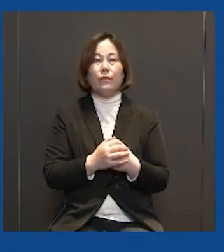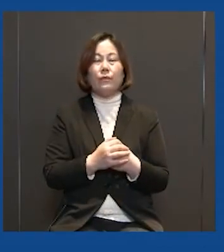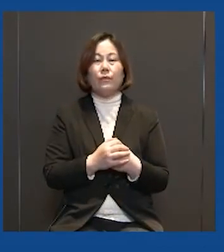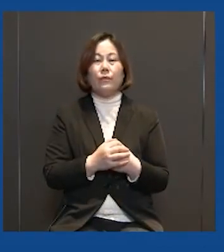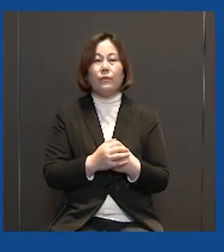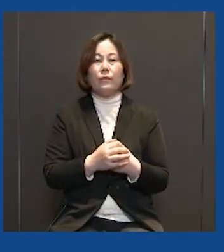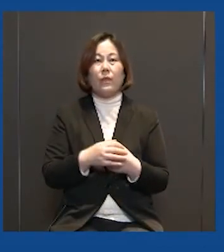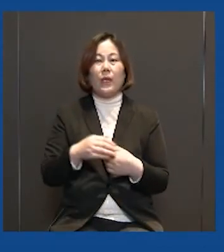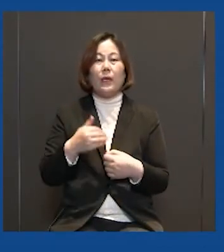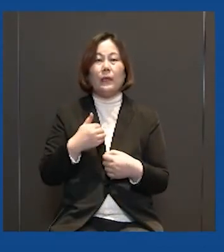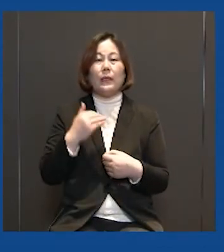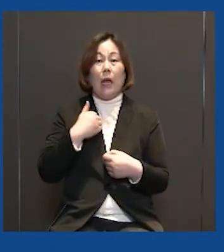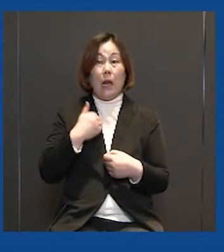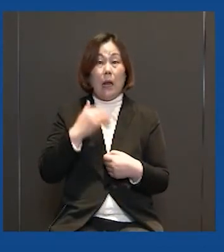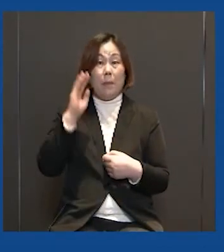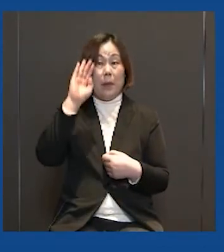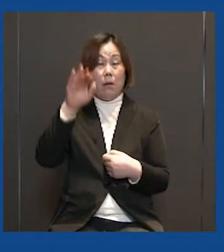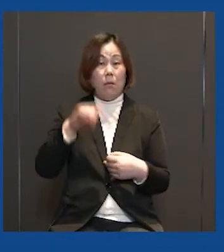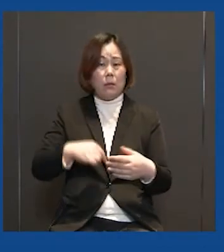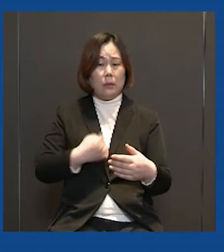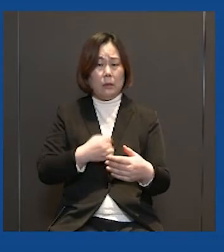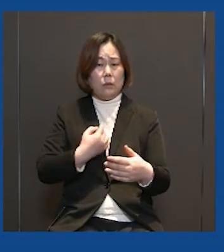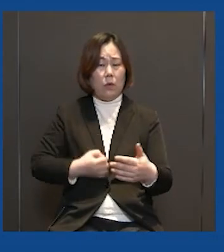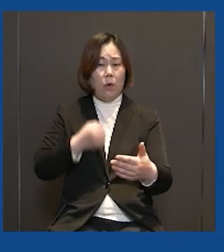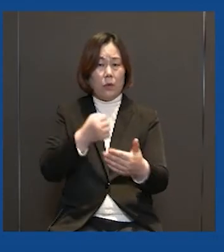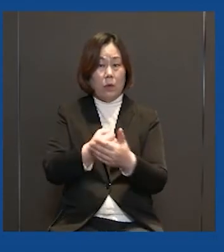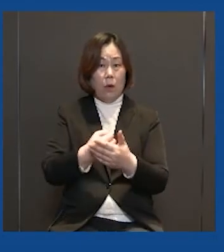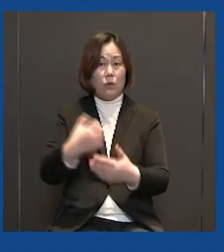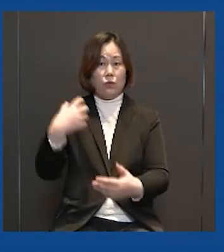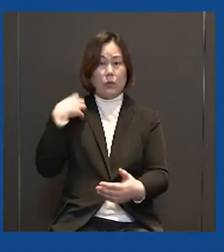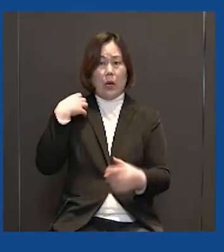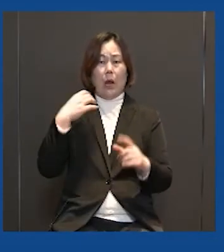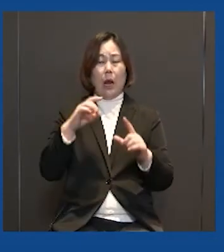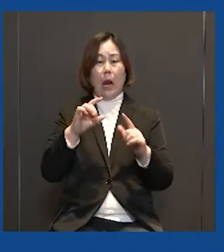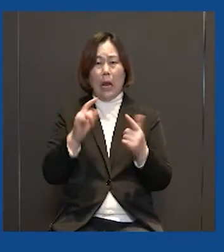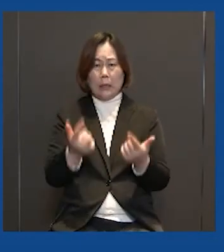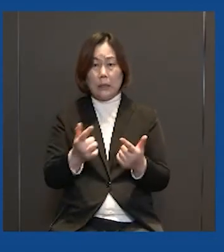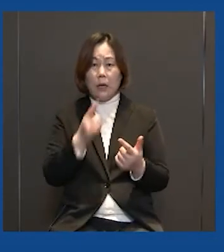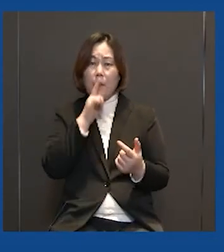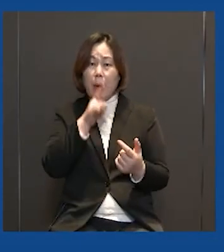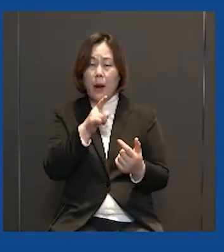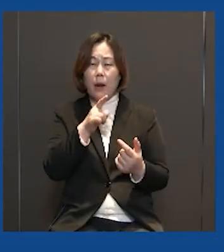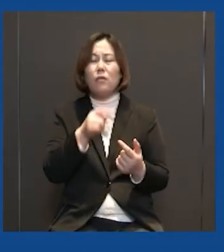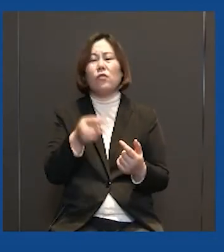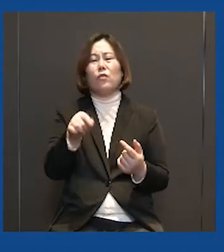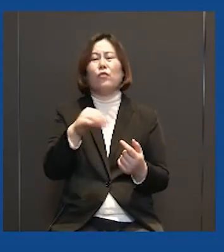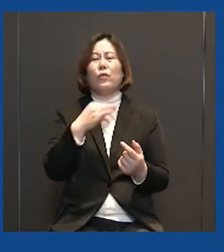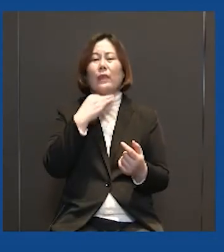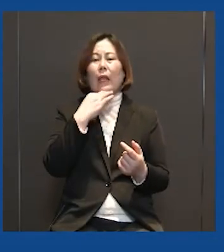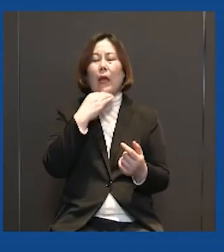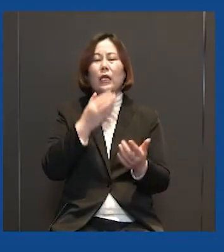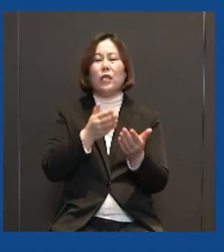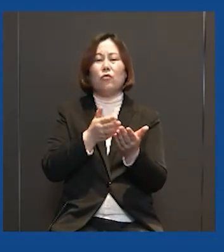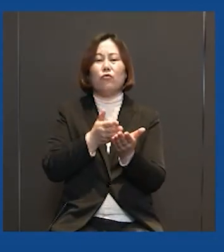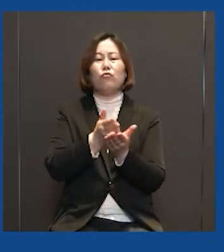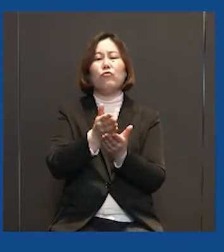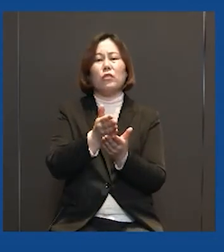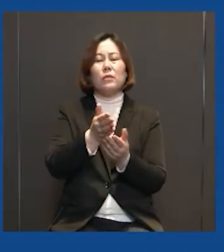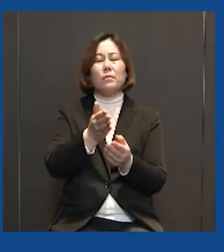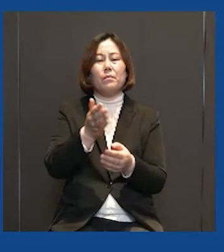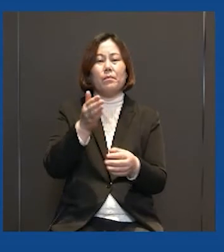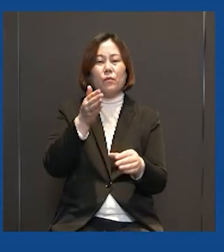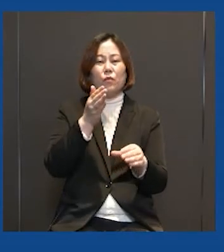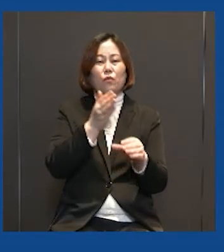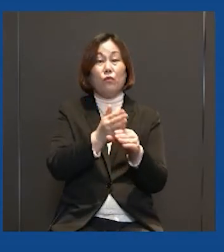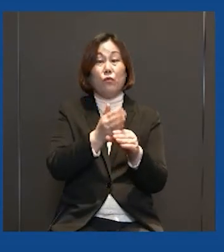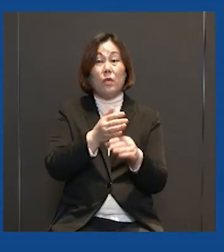but then when we go to the ways, for example, the ways the international legislation is promoted, we